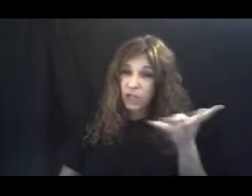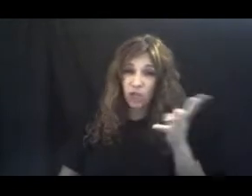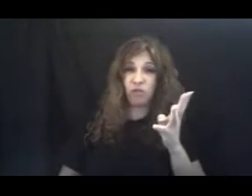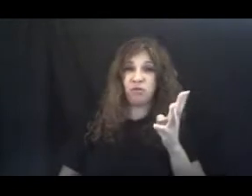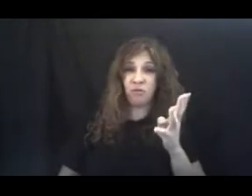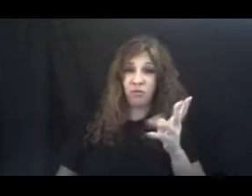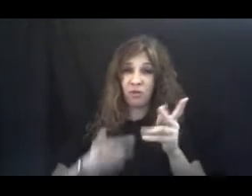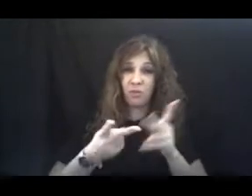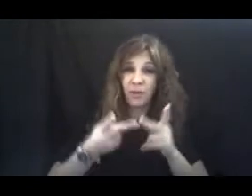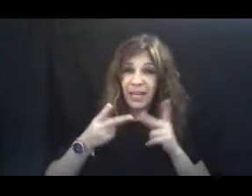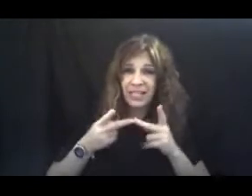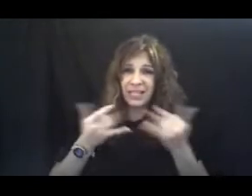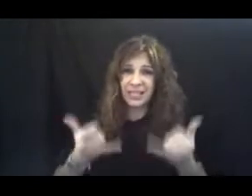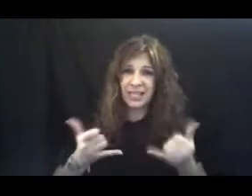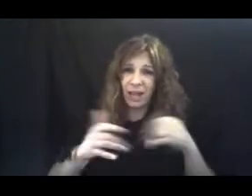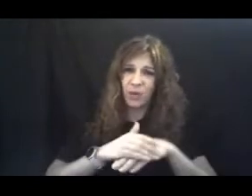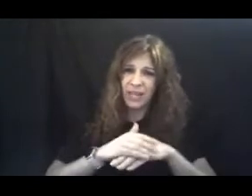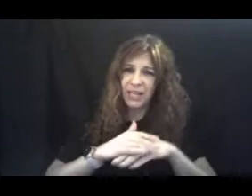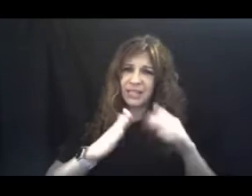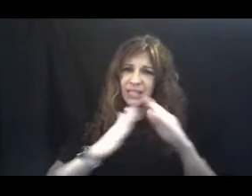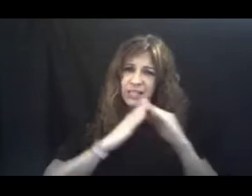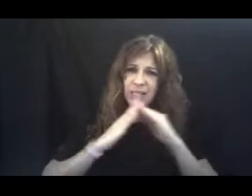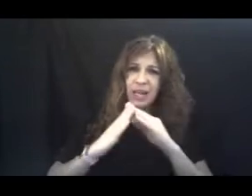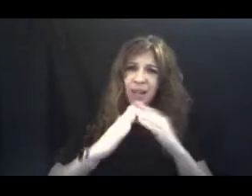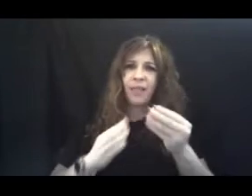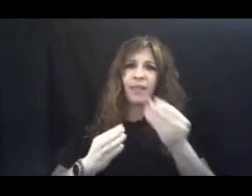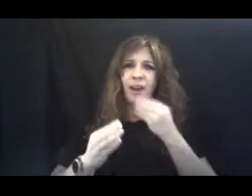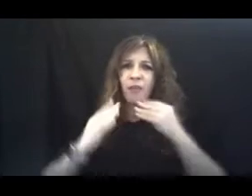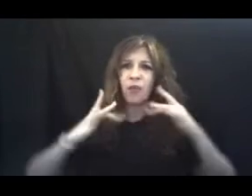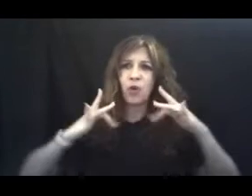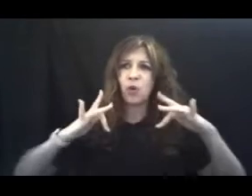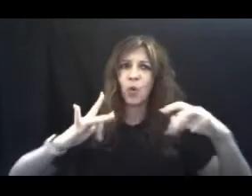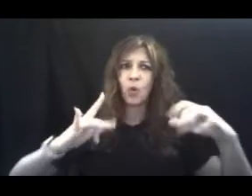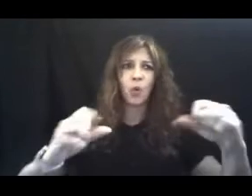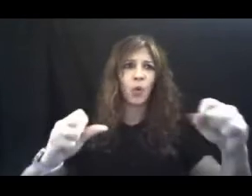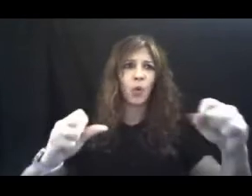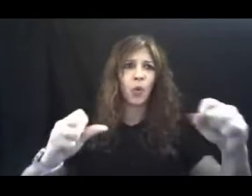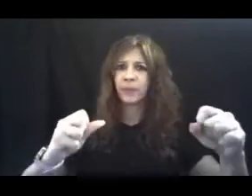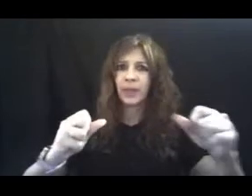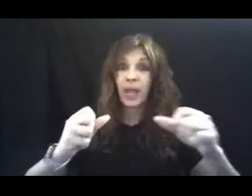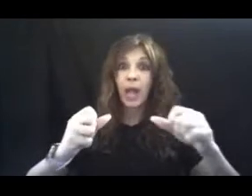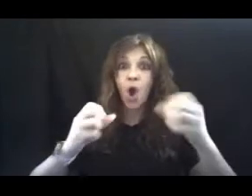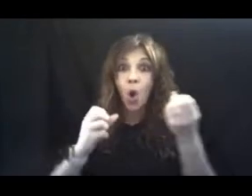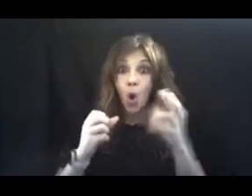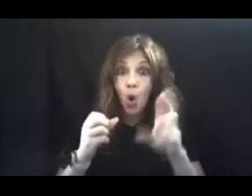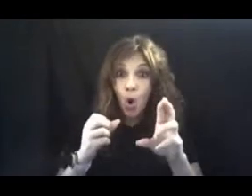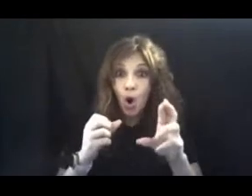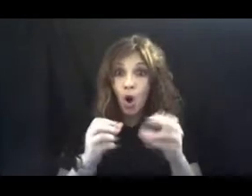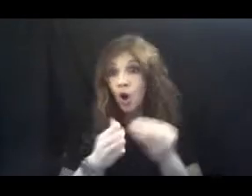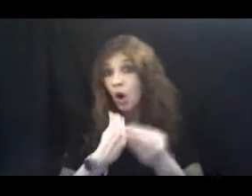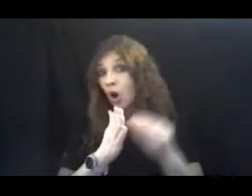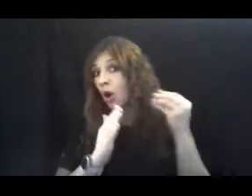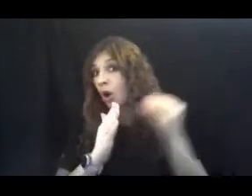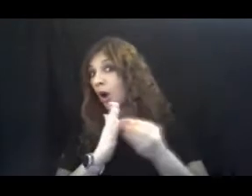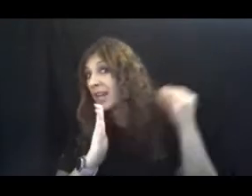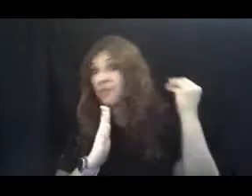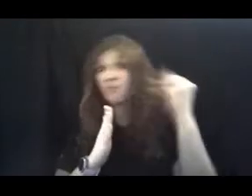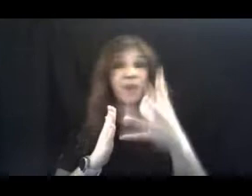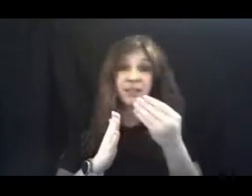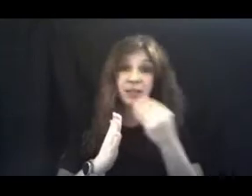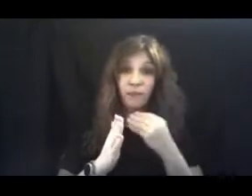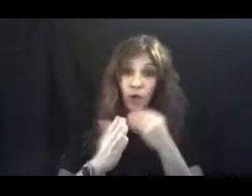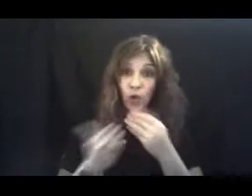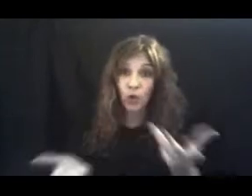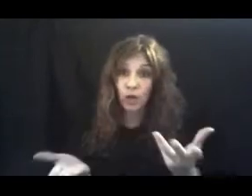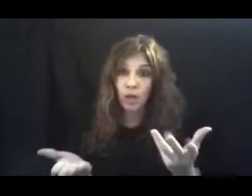food deserts, and they overpricing things. And so through Iman and with us, we're trying to